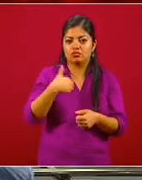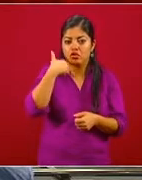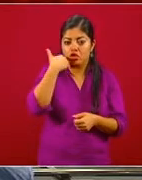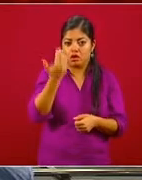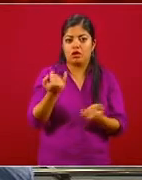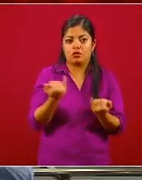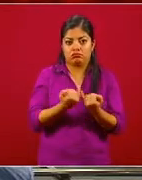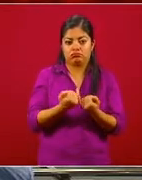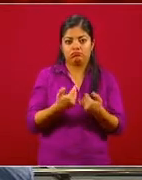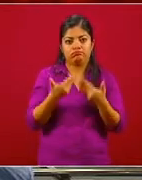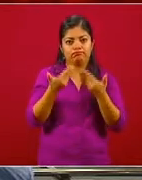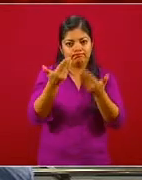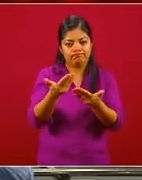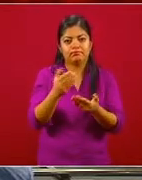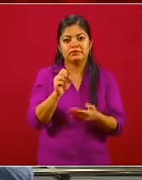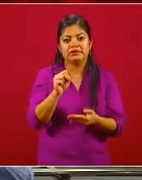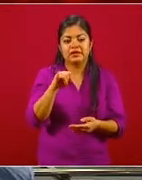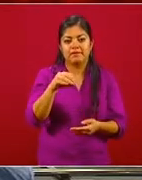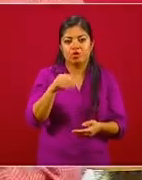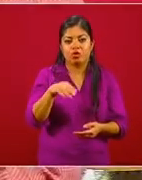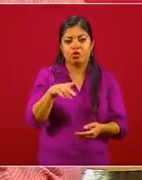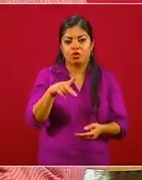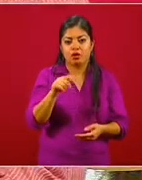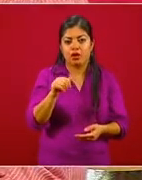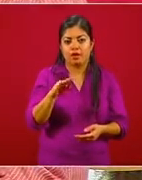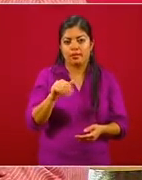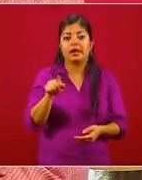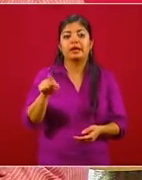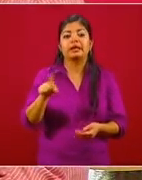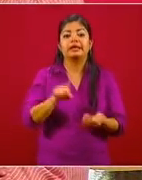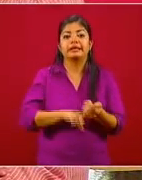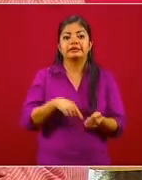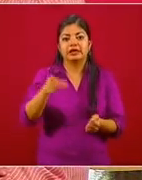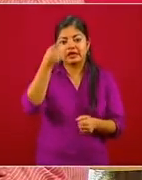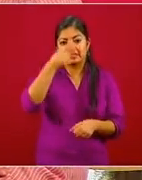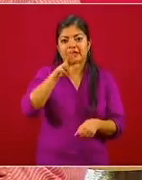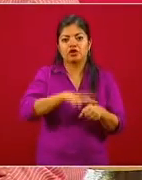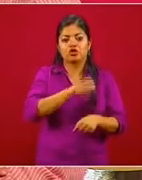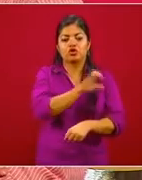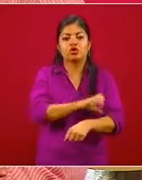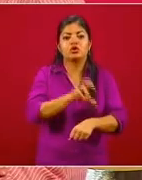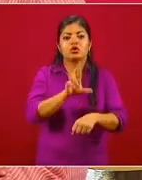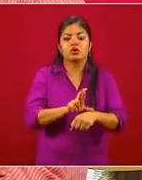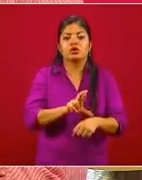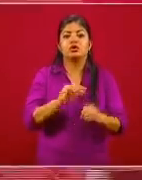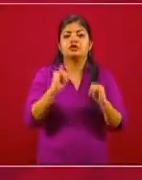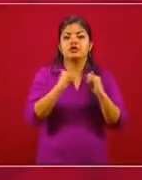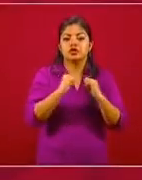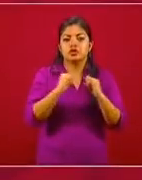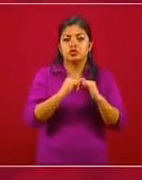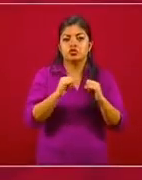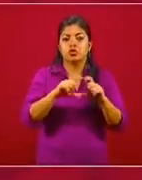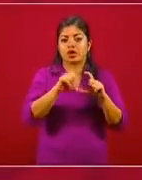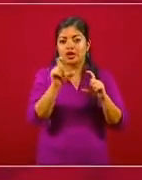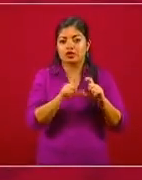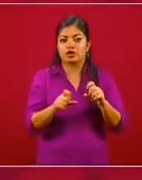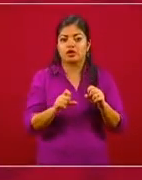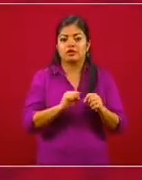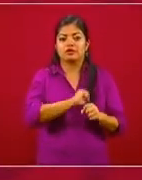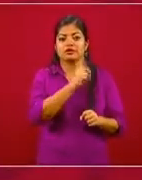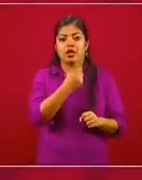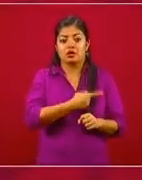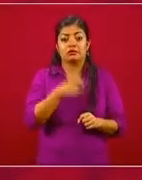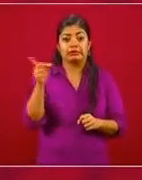for health services, and I wanted to give credit where it's due. Dr. Simon Karasik, who's the Director General of